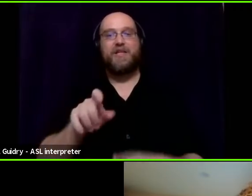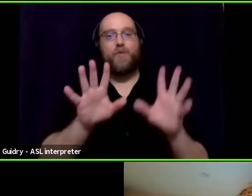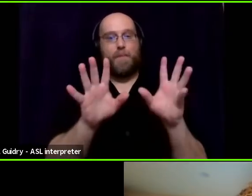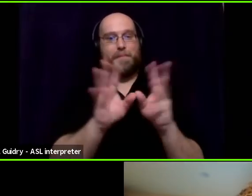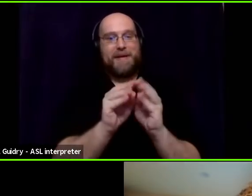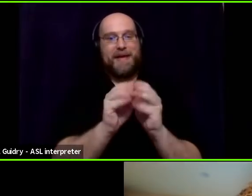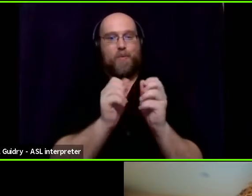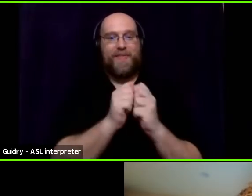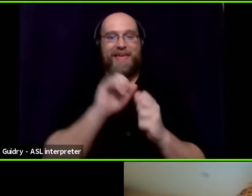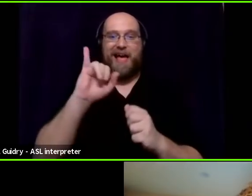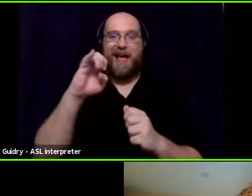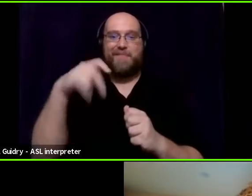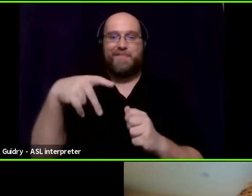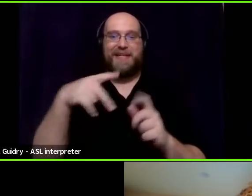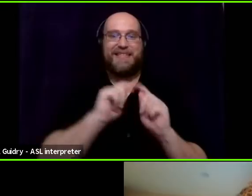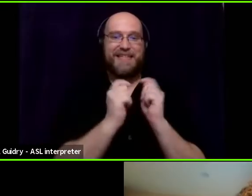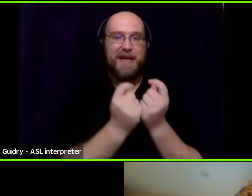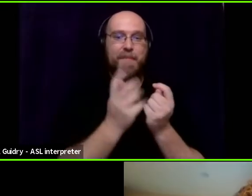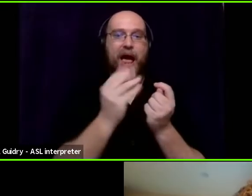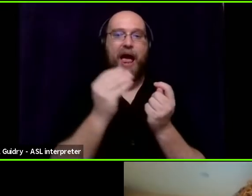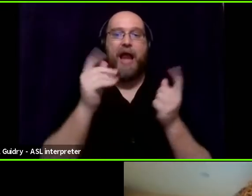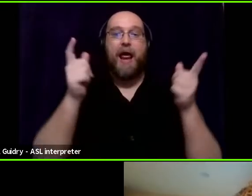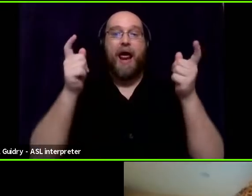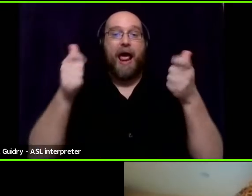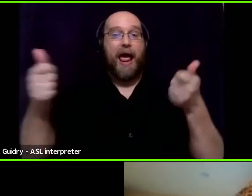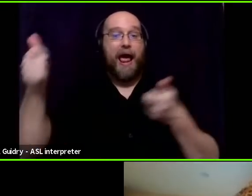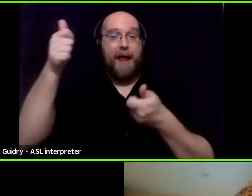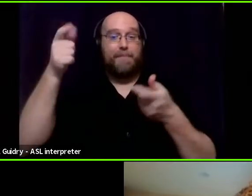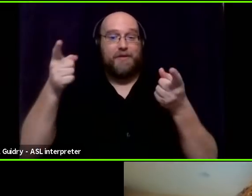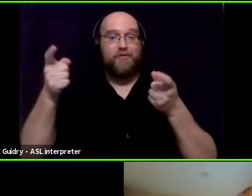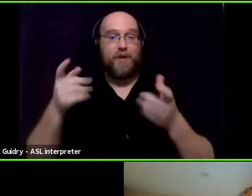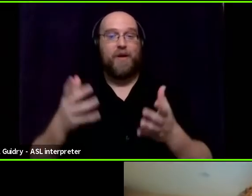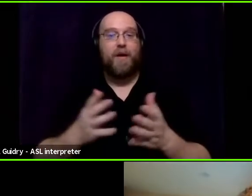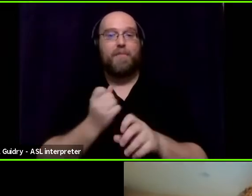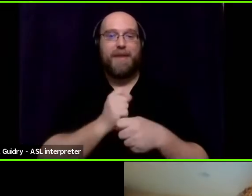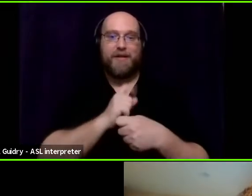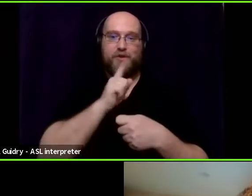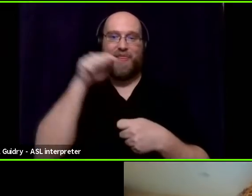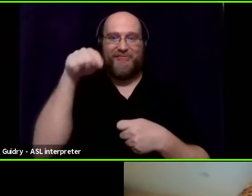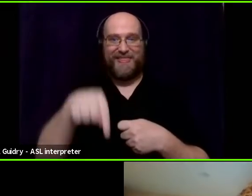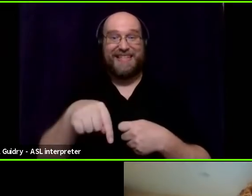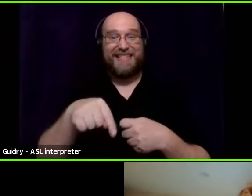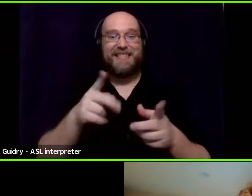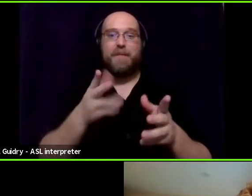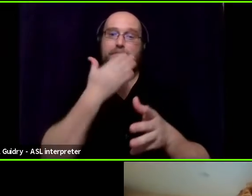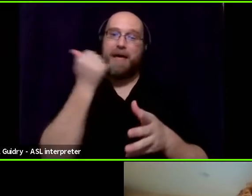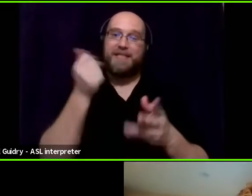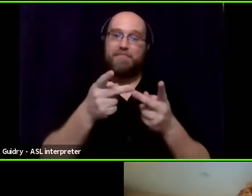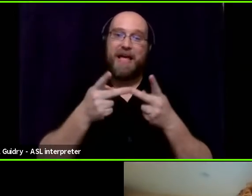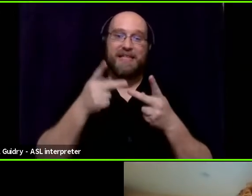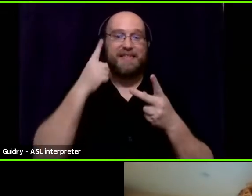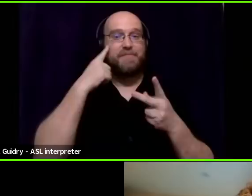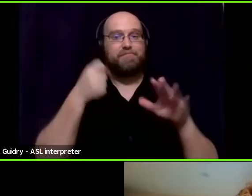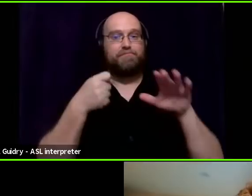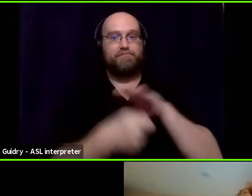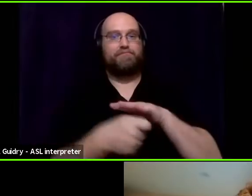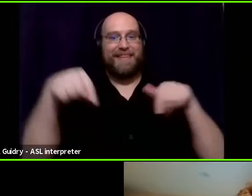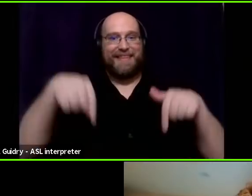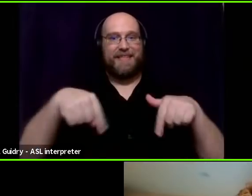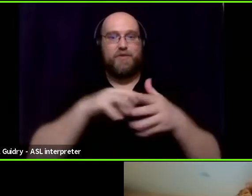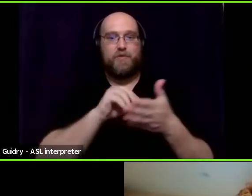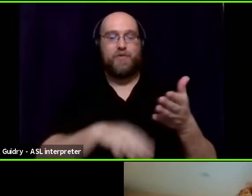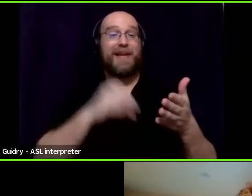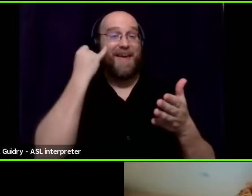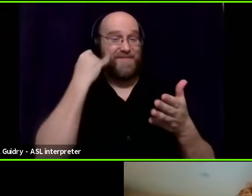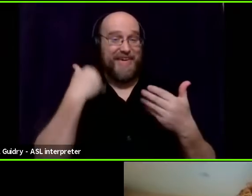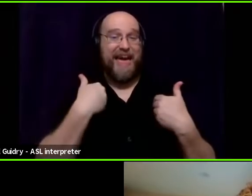and your administrator to make sure that it is the best place for the student to be if they have those